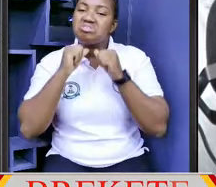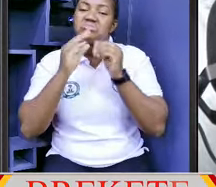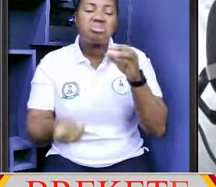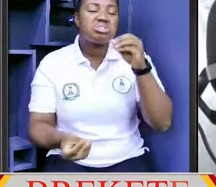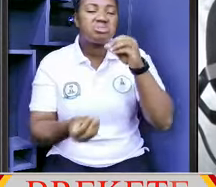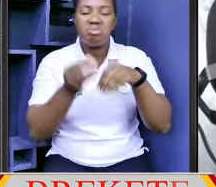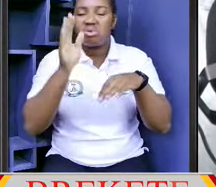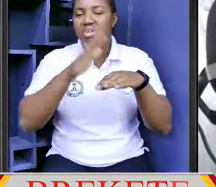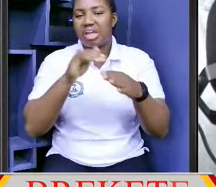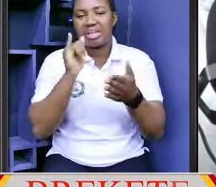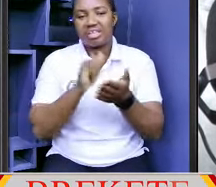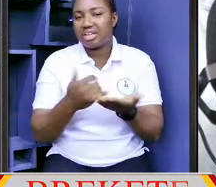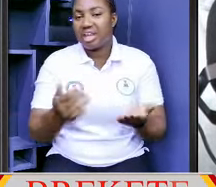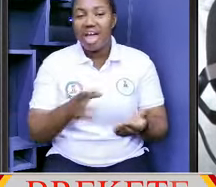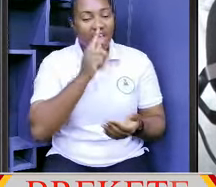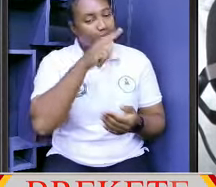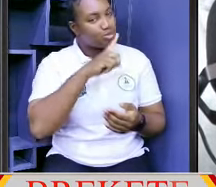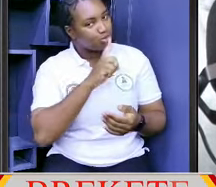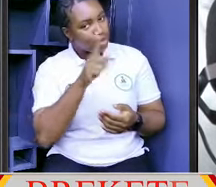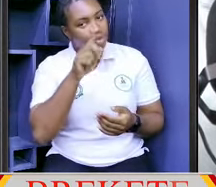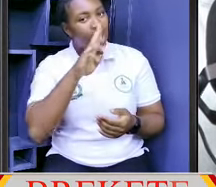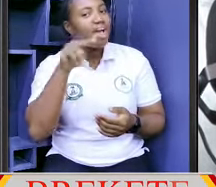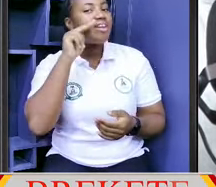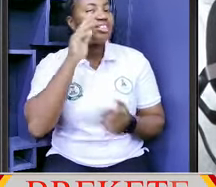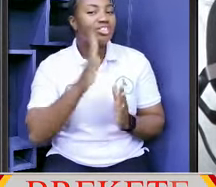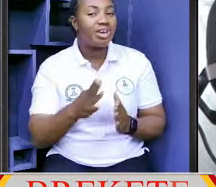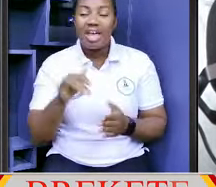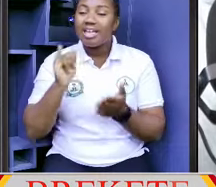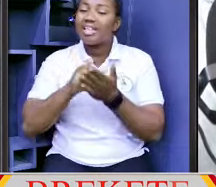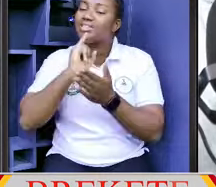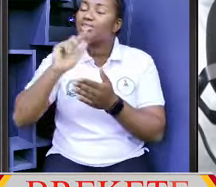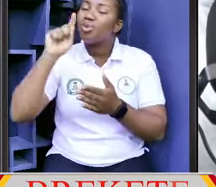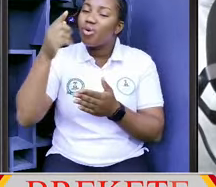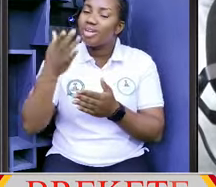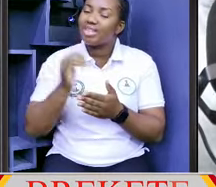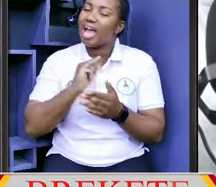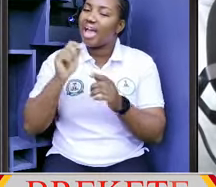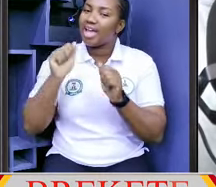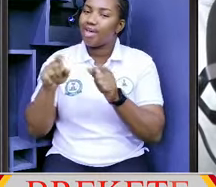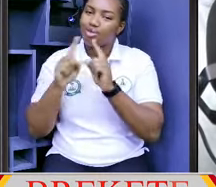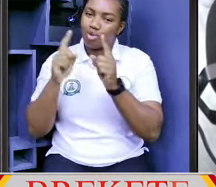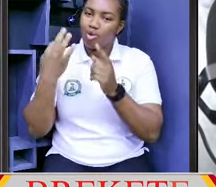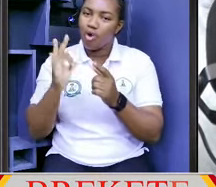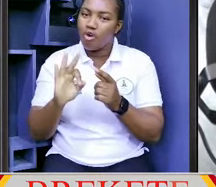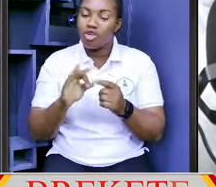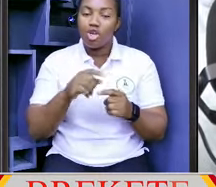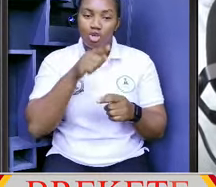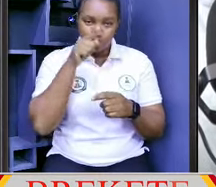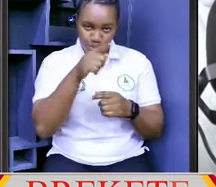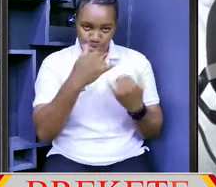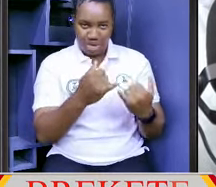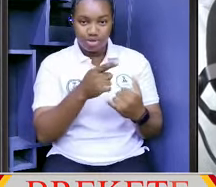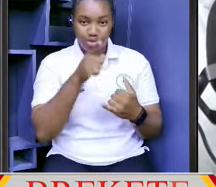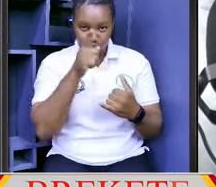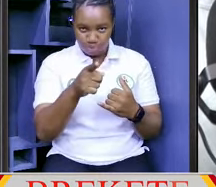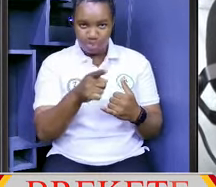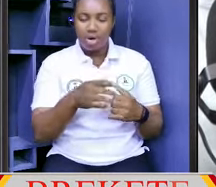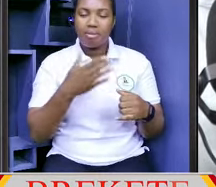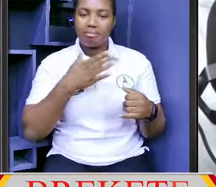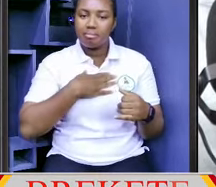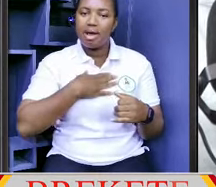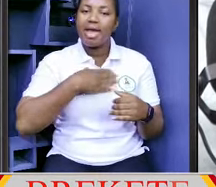are a Nigerian yet. My ordinary president, that's the only thing I can because talk of. You now, you yes. As you did. Yes, sir. My elder, my